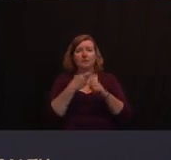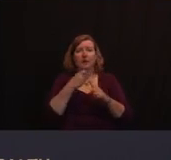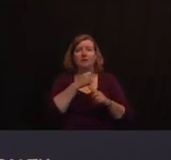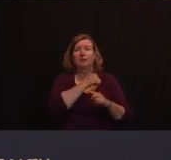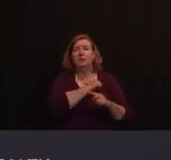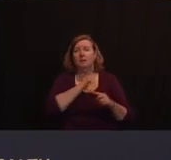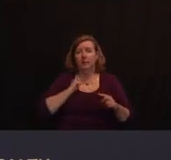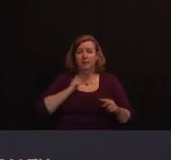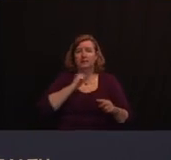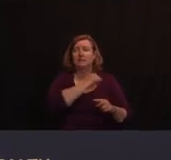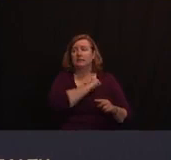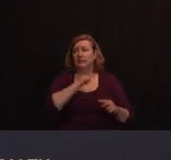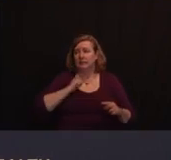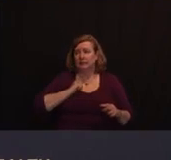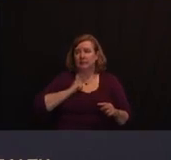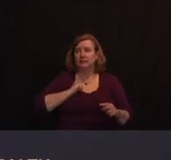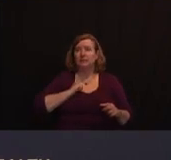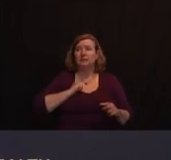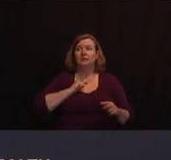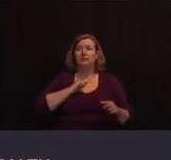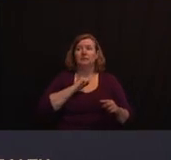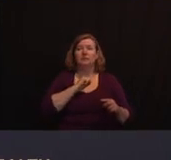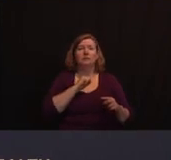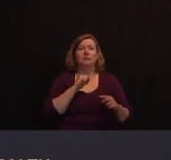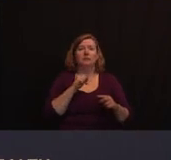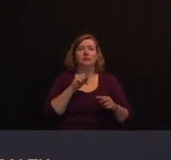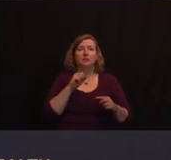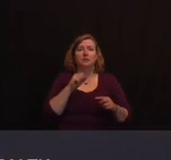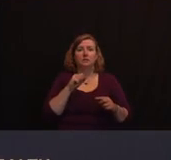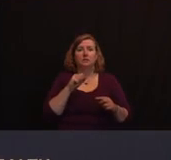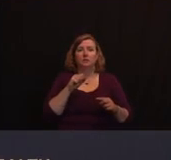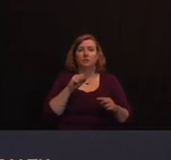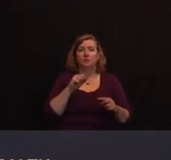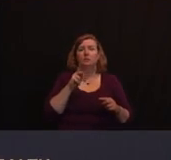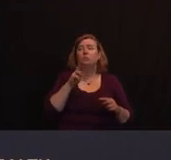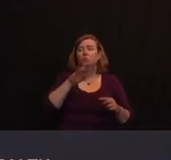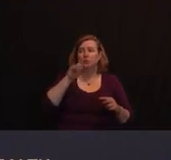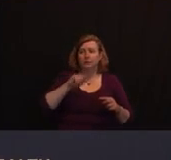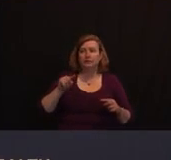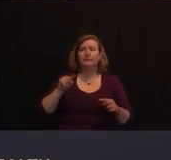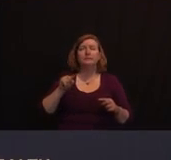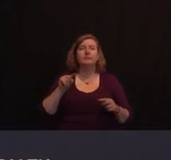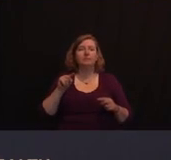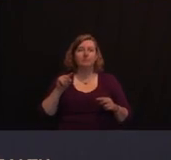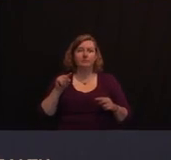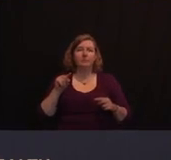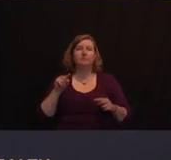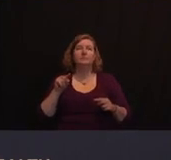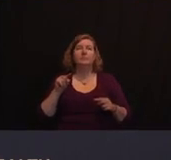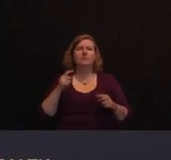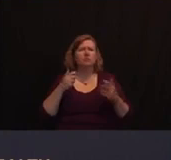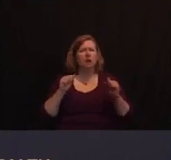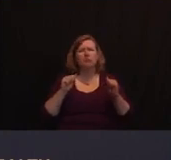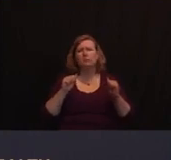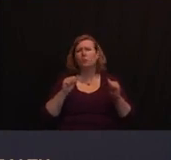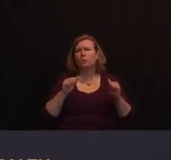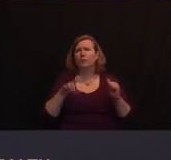Senate, and I want to give Senator Ruiz a shout out to your last question about trying to find legislative or other means